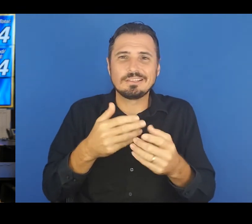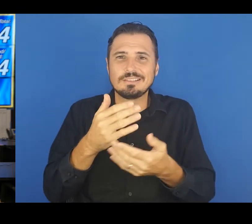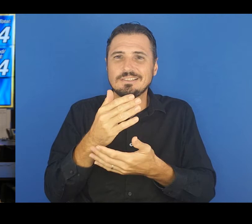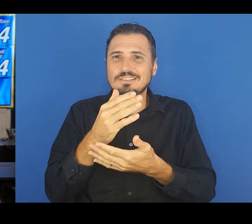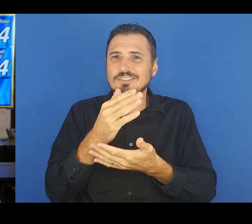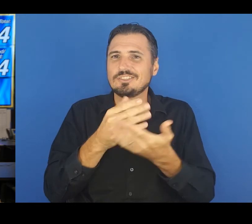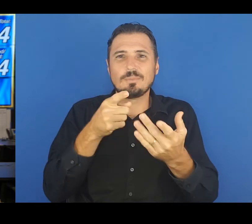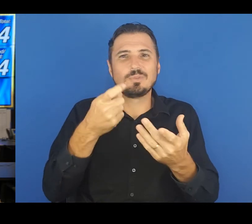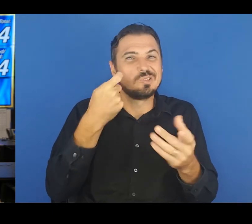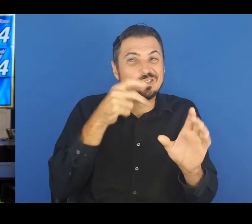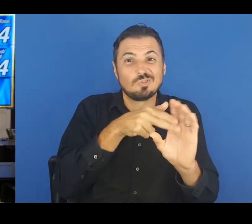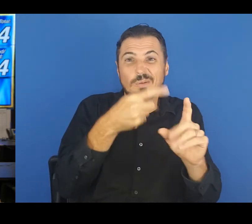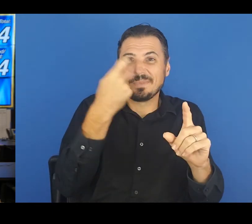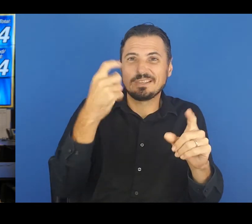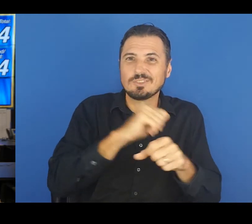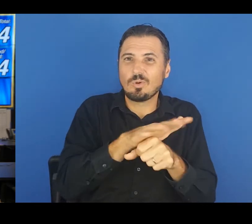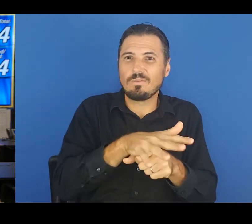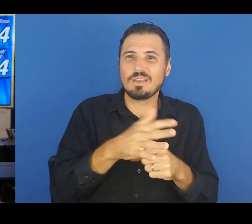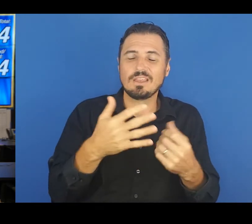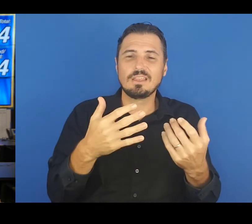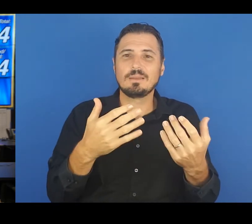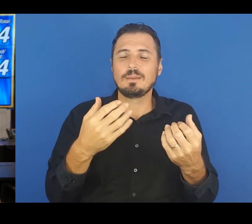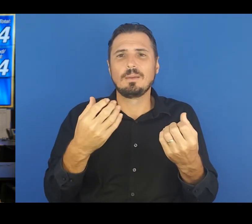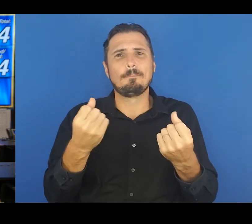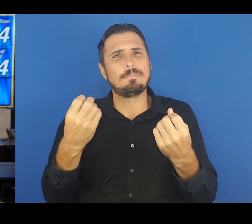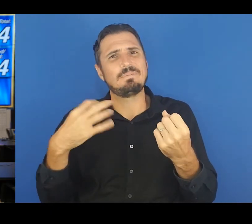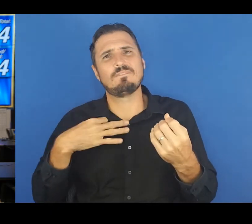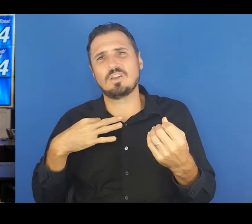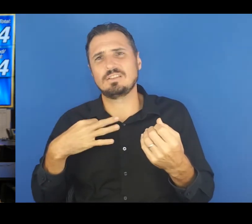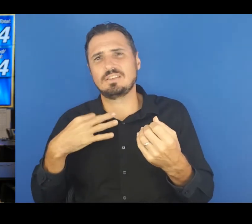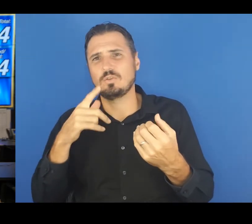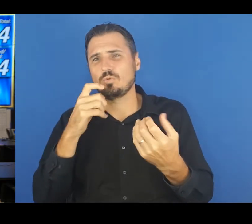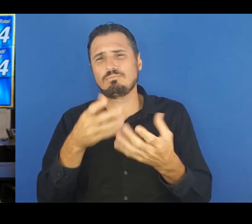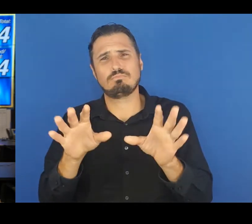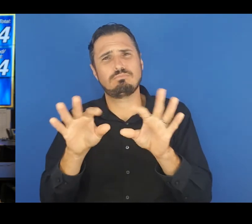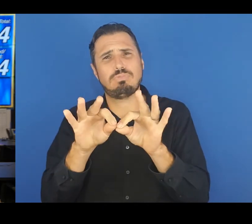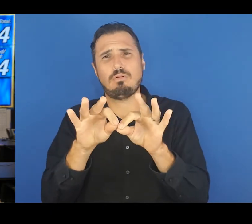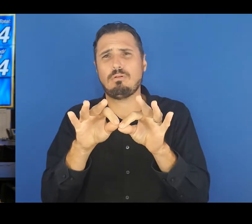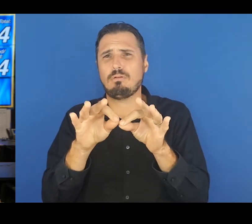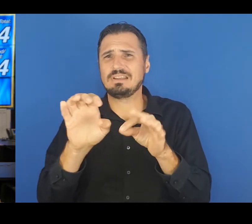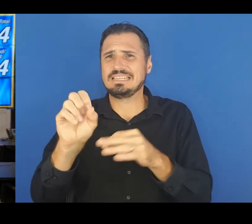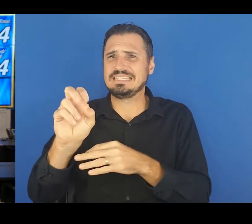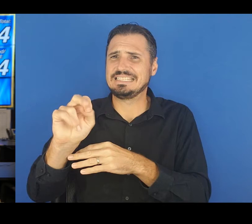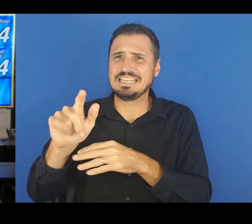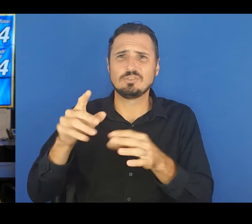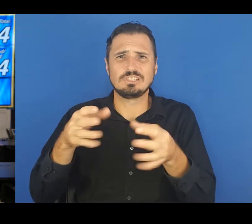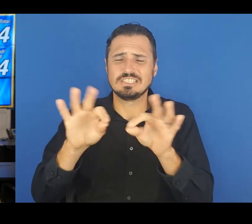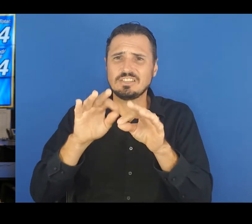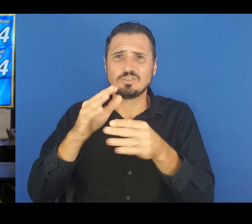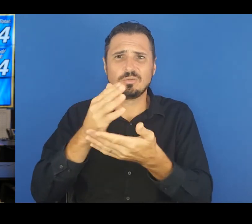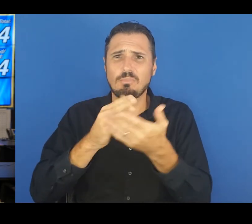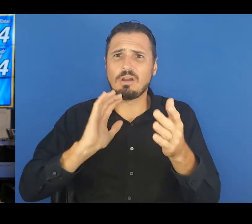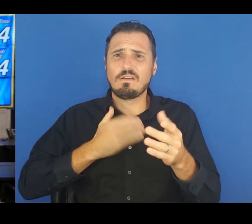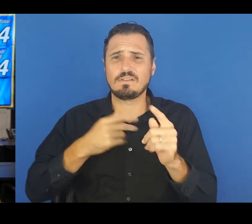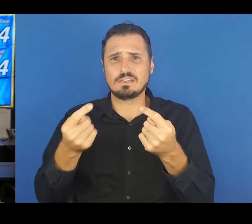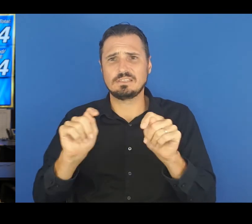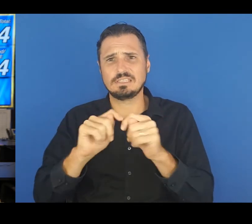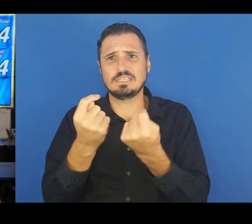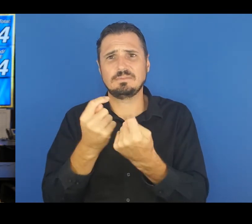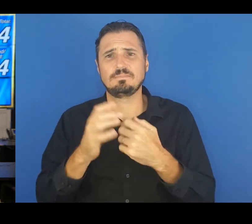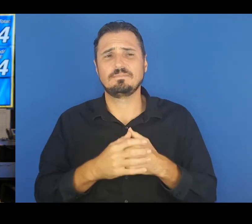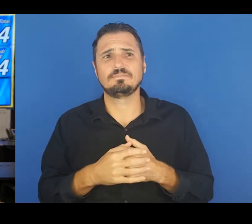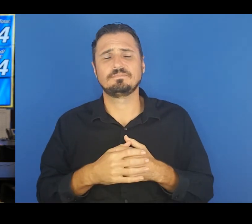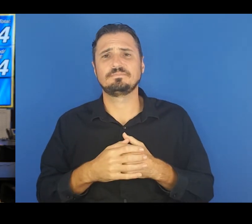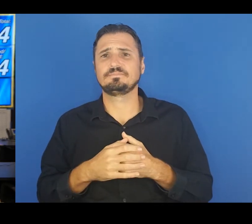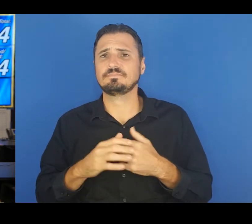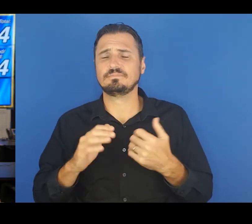COVID response, and the many volunteers who are an essential part of our team. Public health never does its work